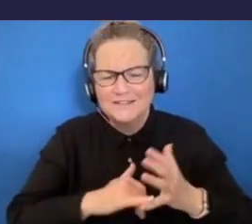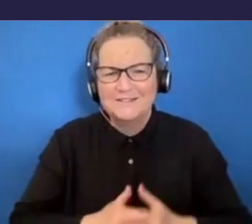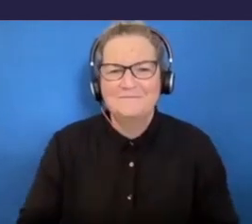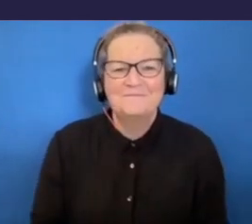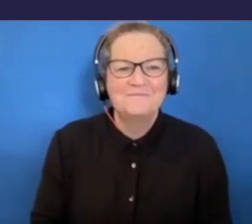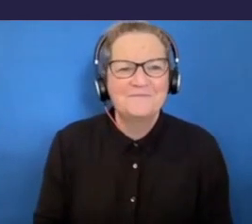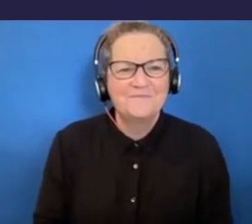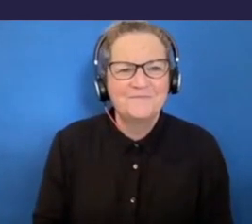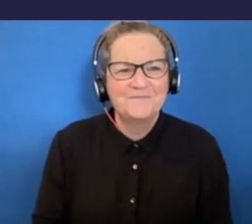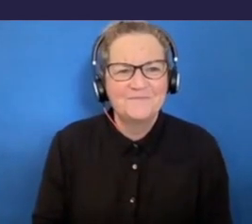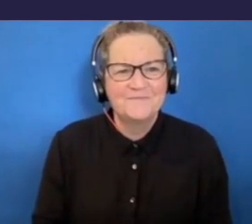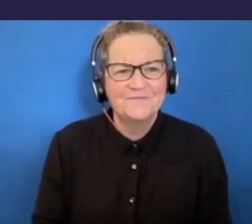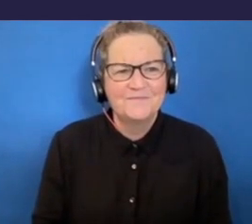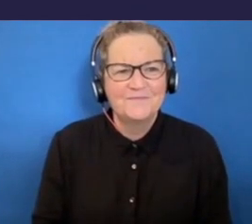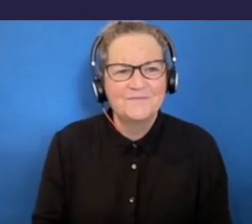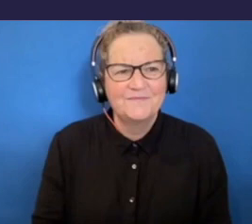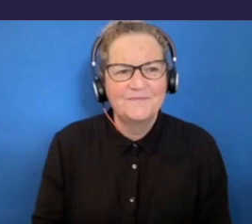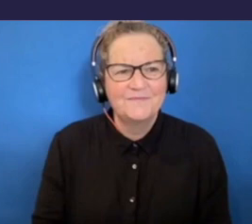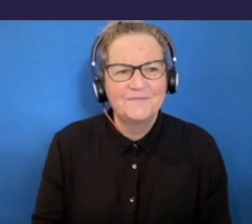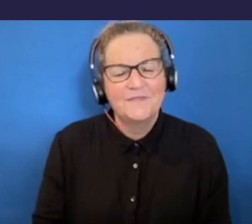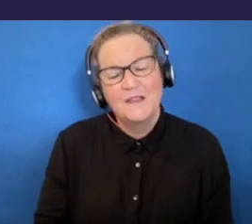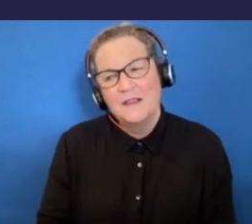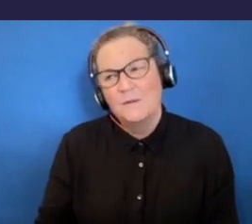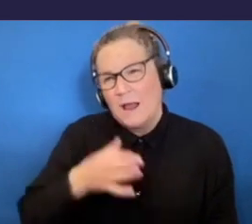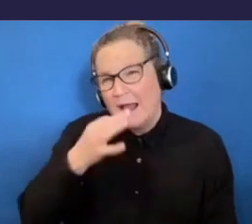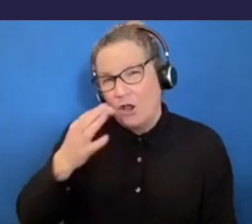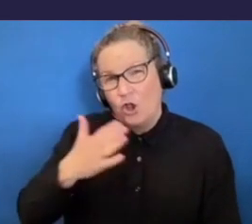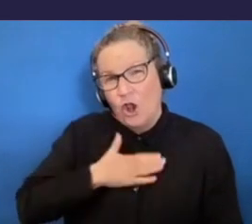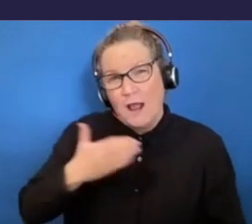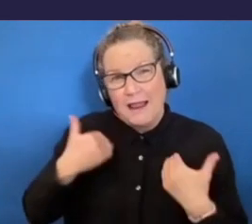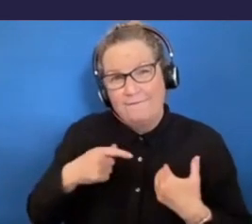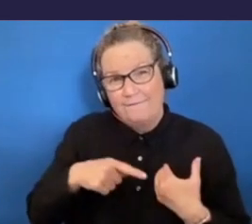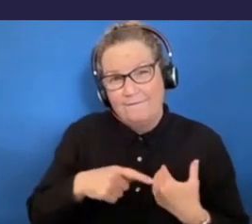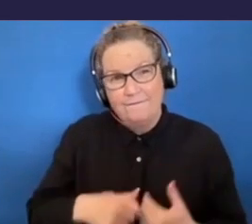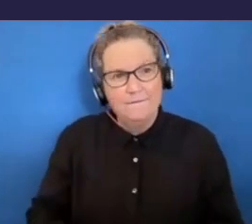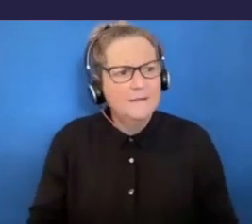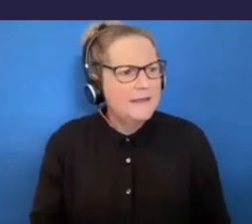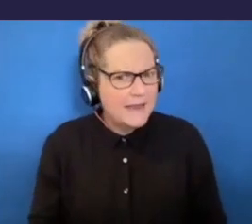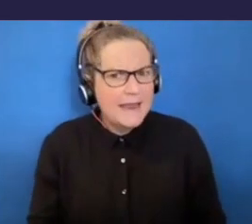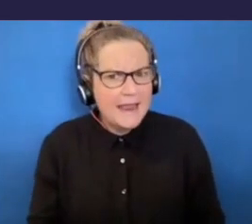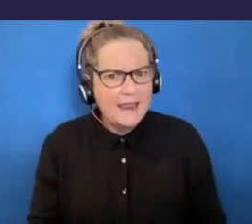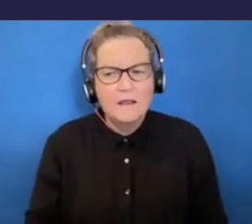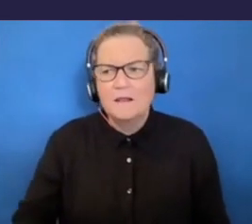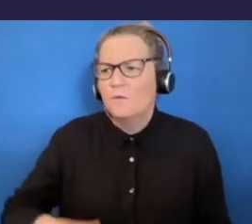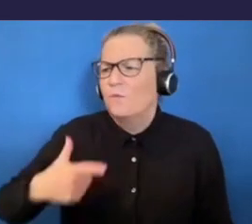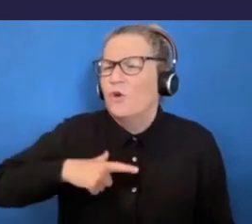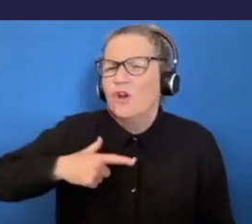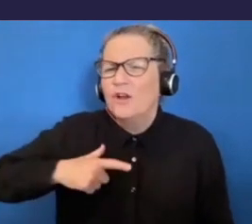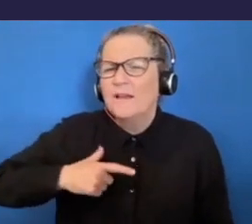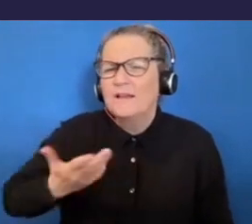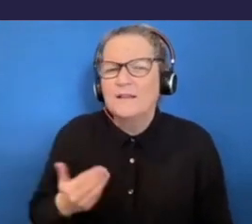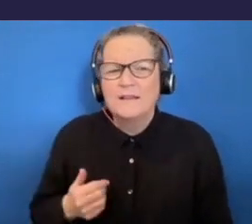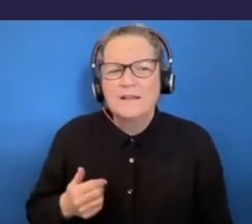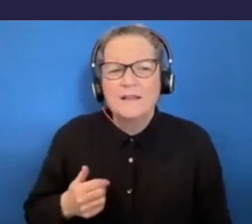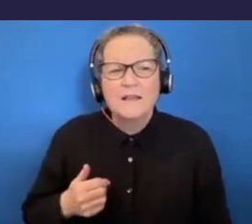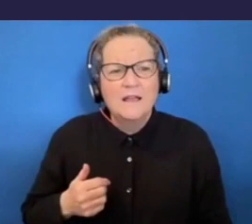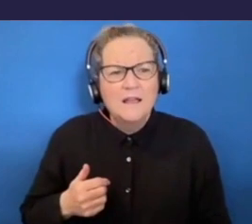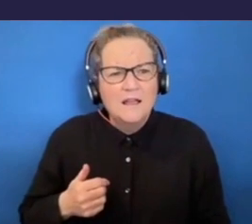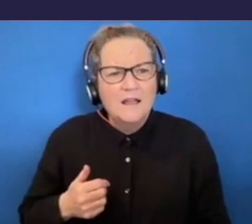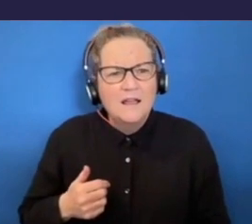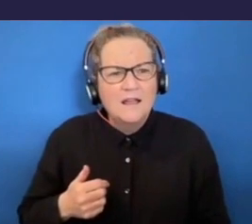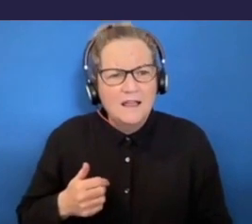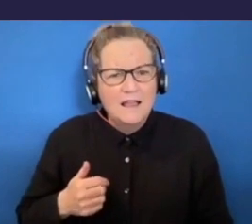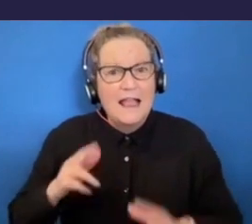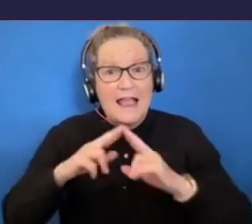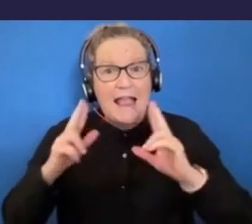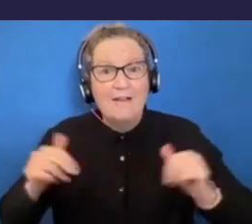So Jess, do you like living here? Yeah, Yeah? What's so good about living here? it has mate. Interview